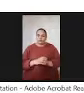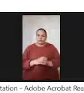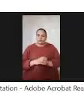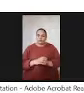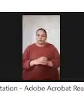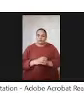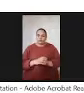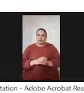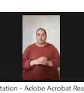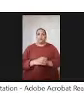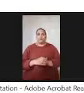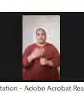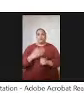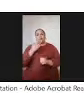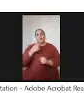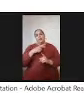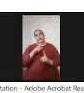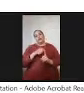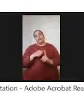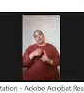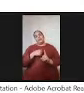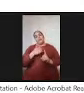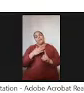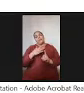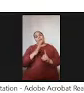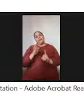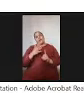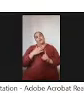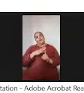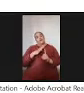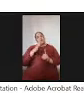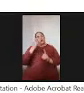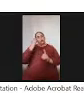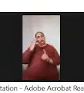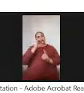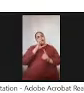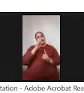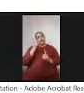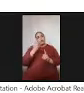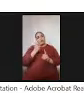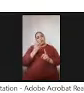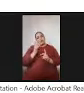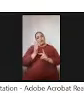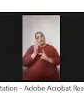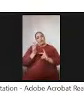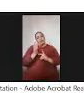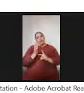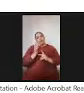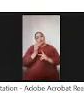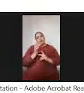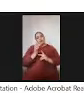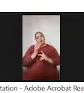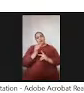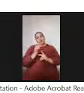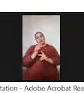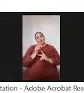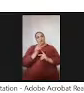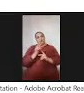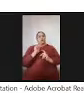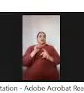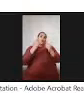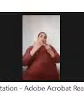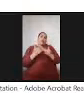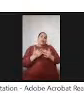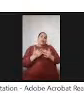Thank you, Chair. I would like to understand also the budget as it is.